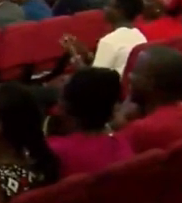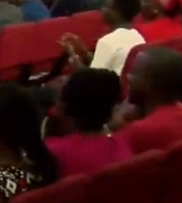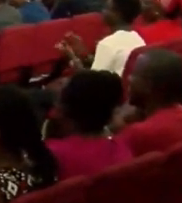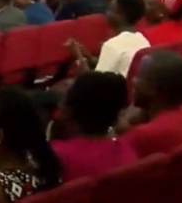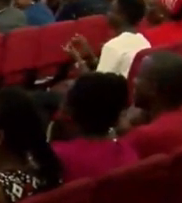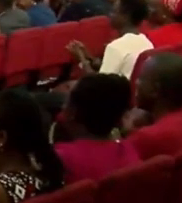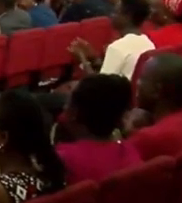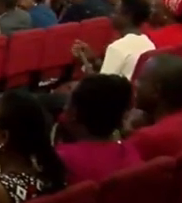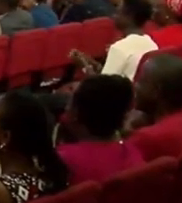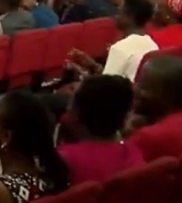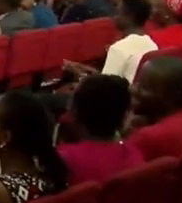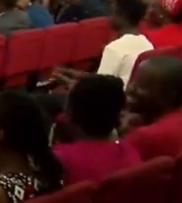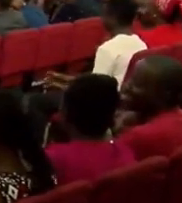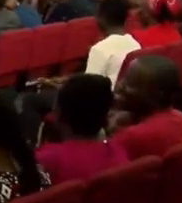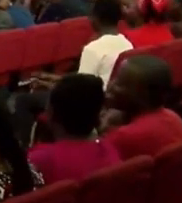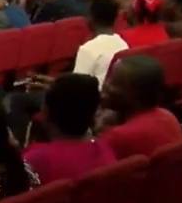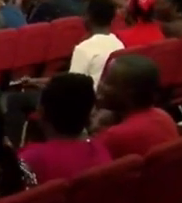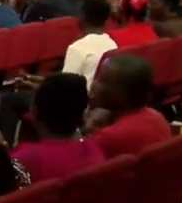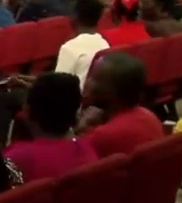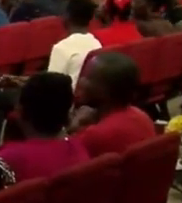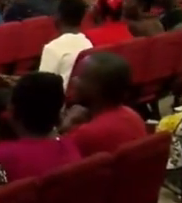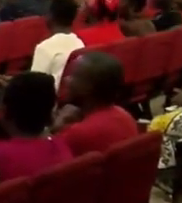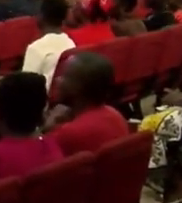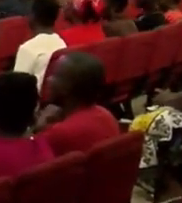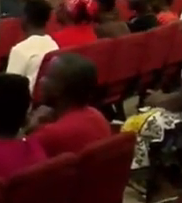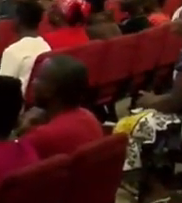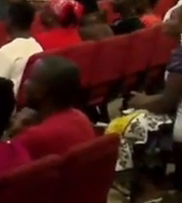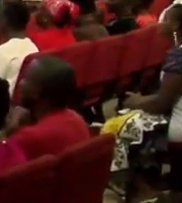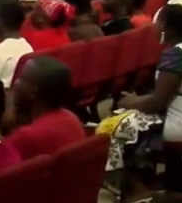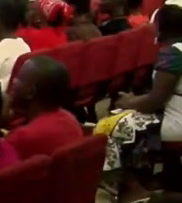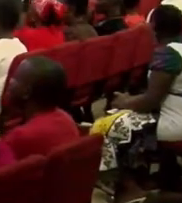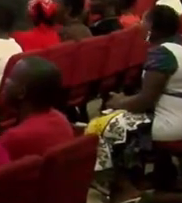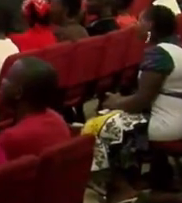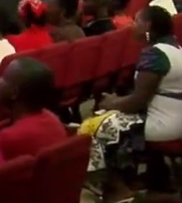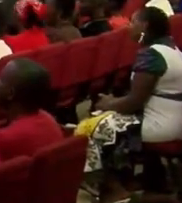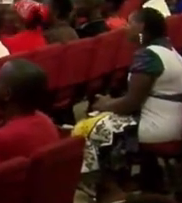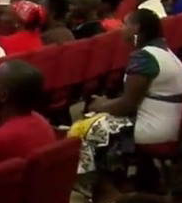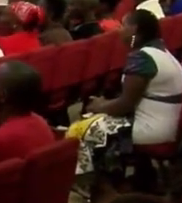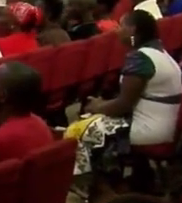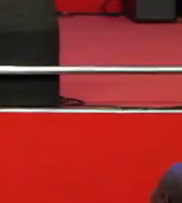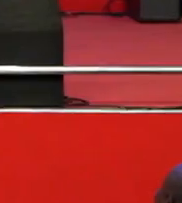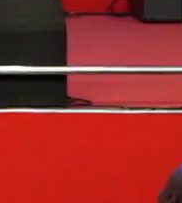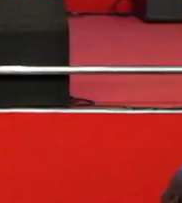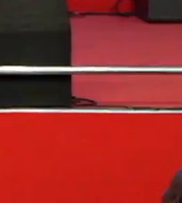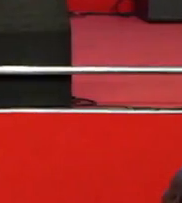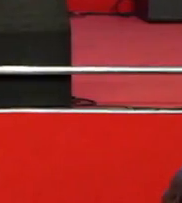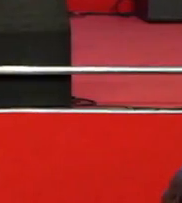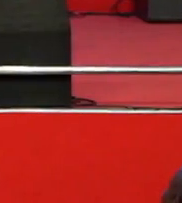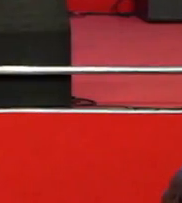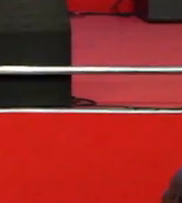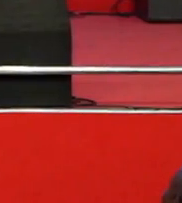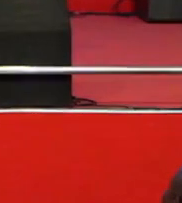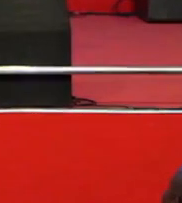makofi mazuri. Can I have a seat? Upatie makofi mazuri. He didn't need to see my car.